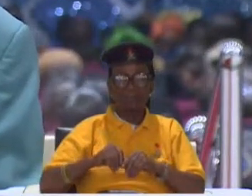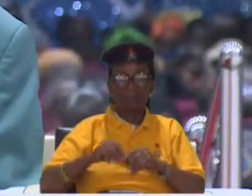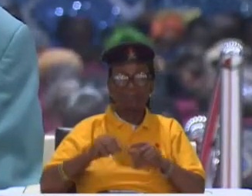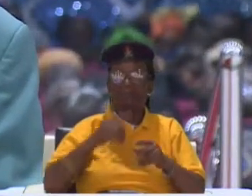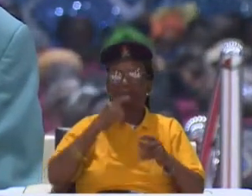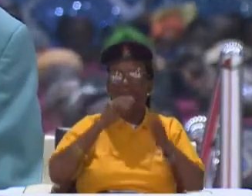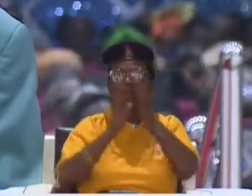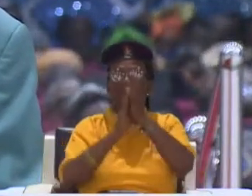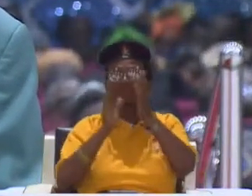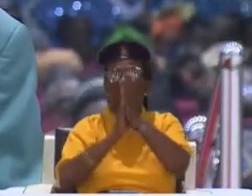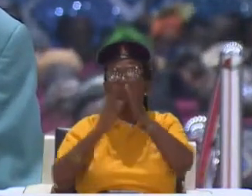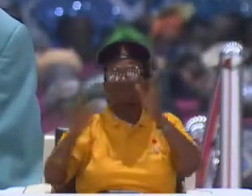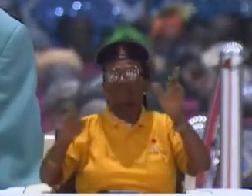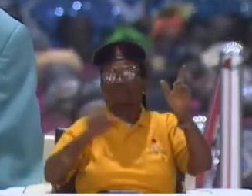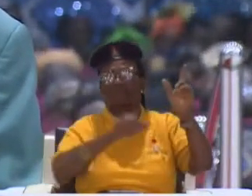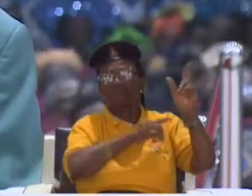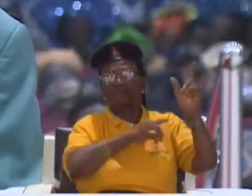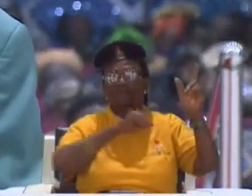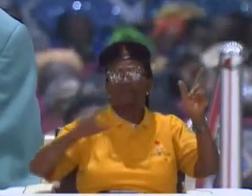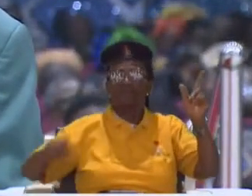Lord.